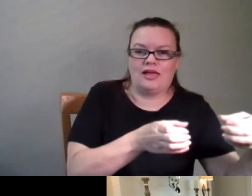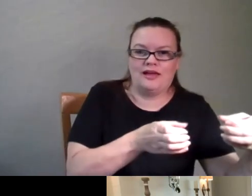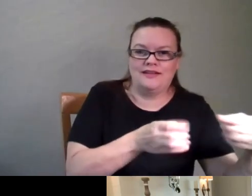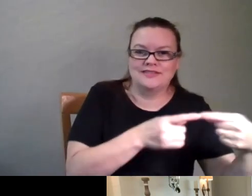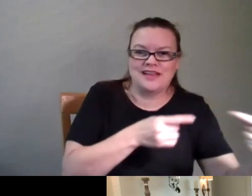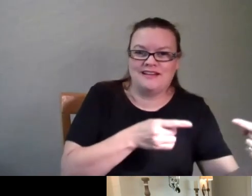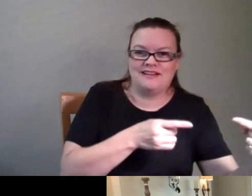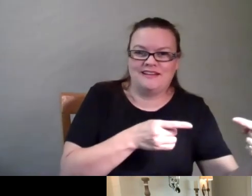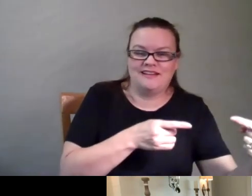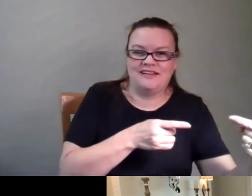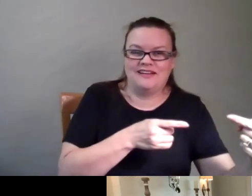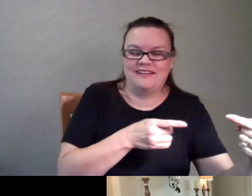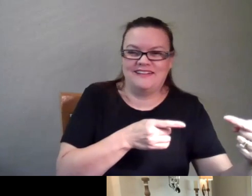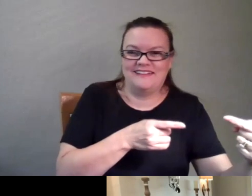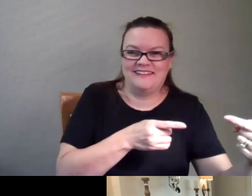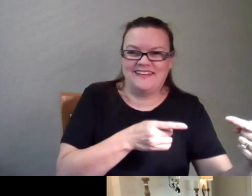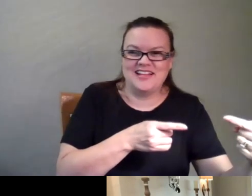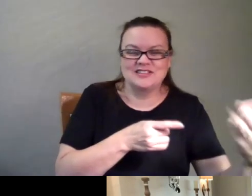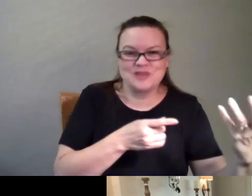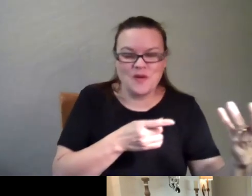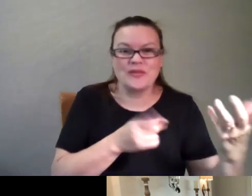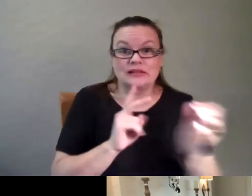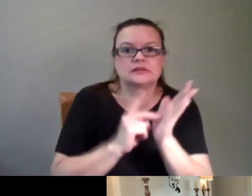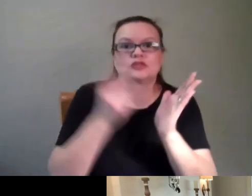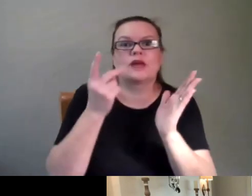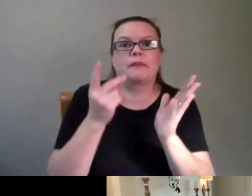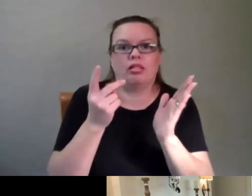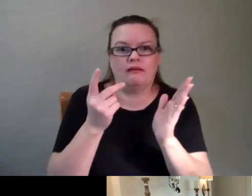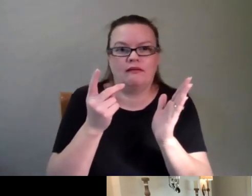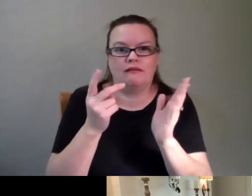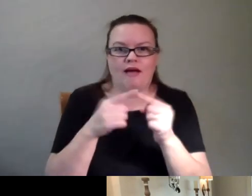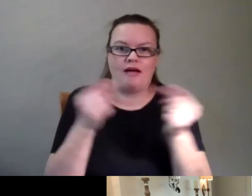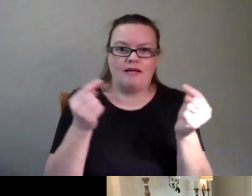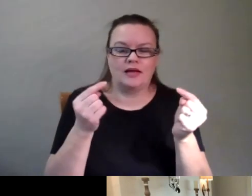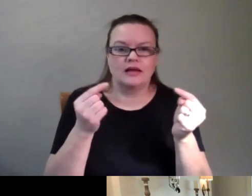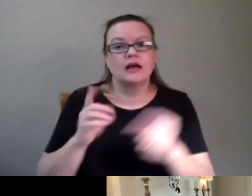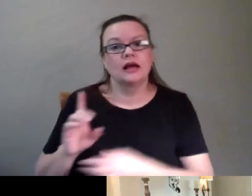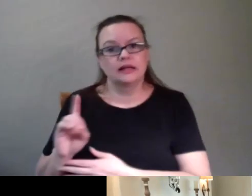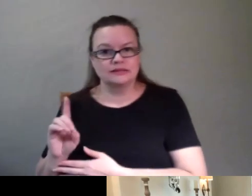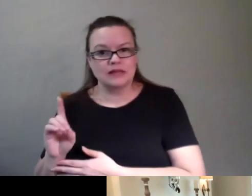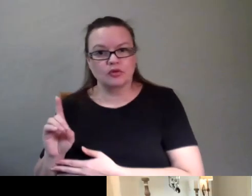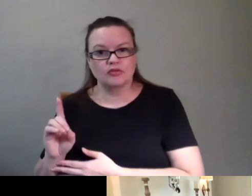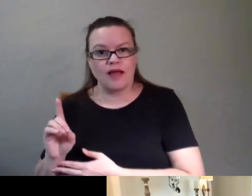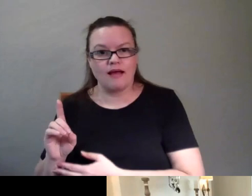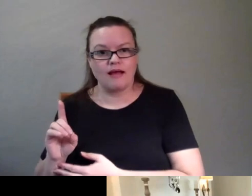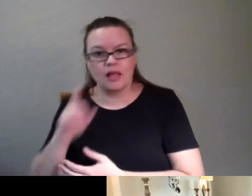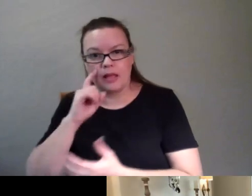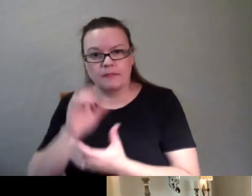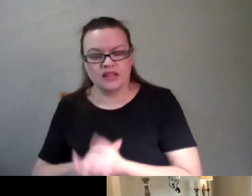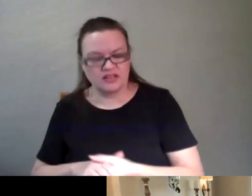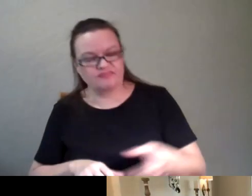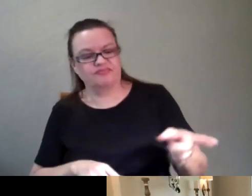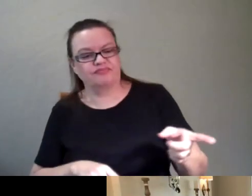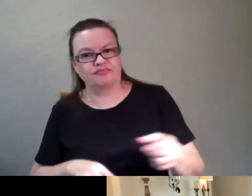Republicans holding things up in the Congress? A lot of Democratic voters will say, no, it's Manchin and Sinema that are holding things up